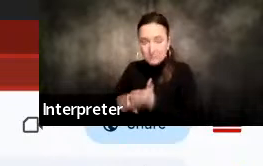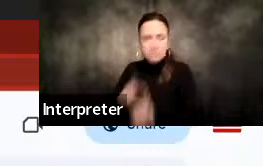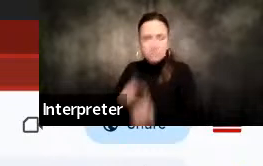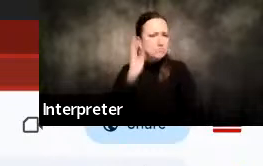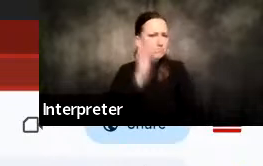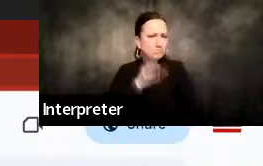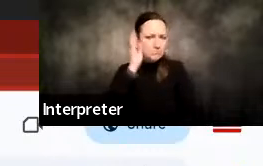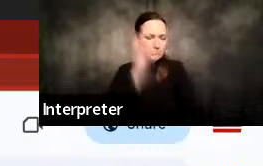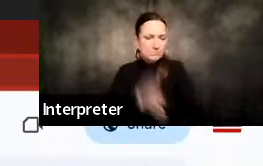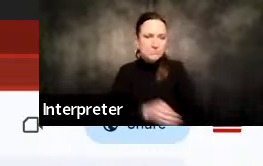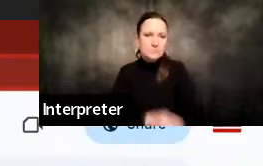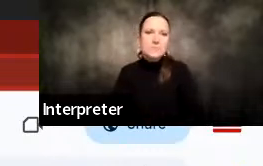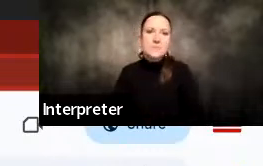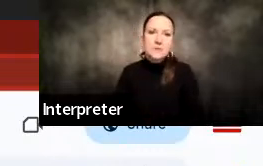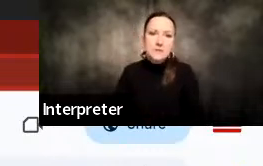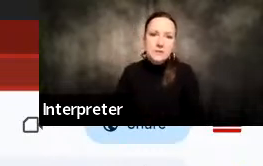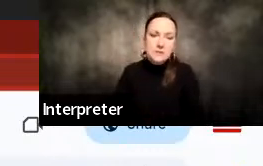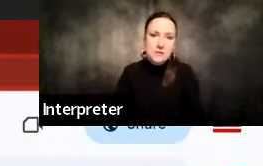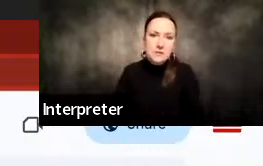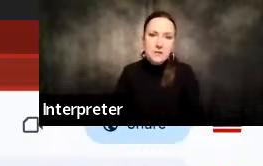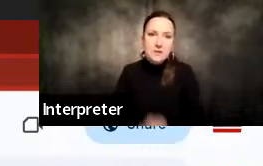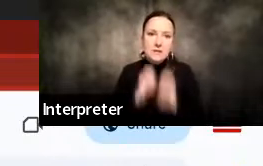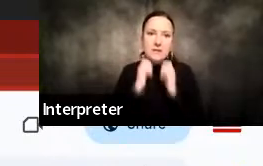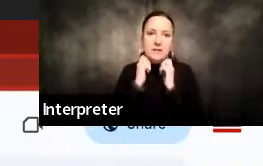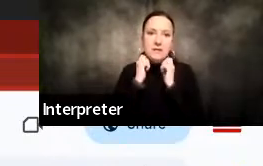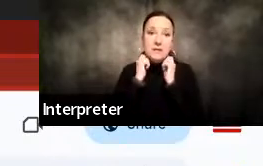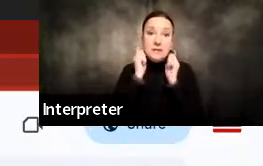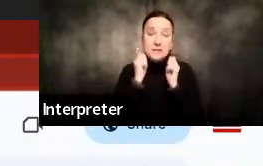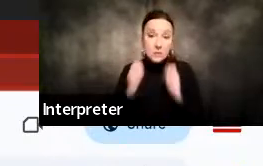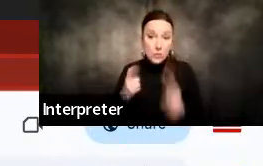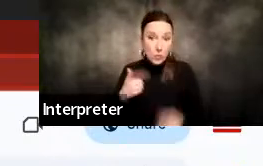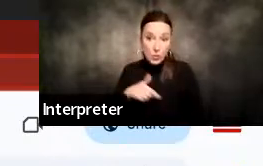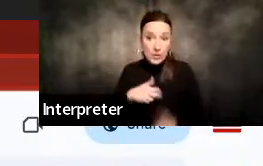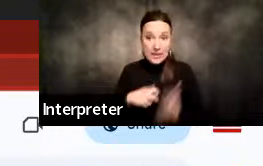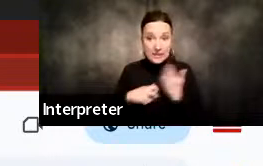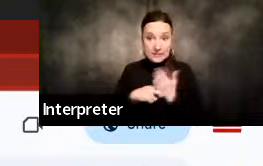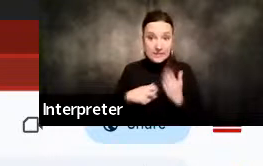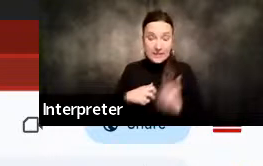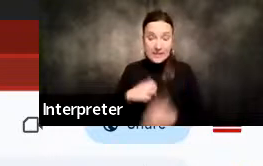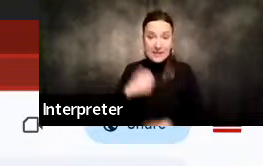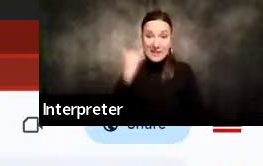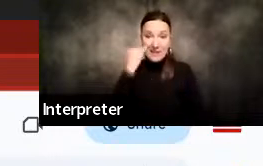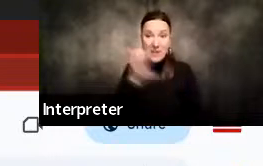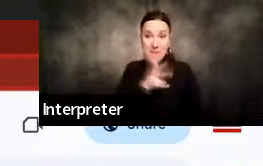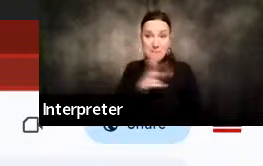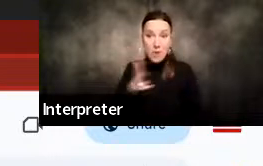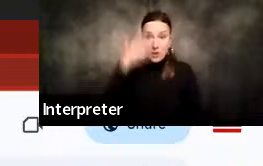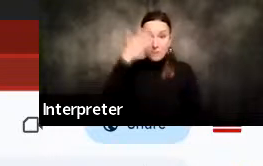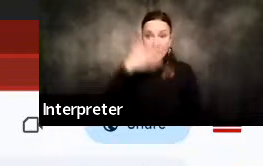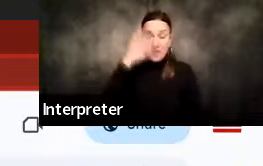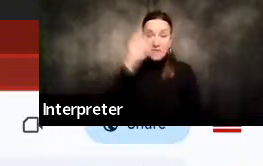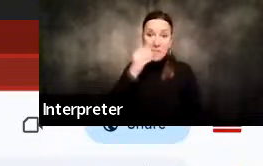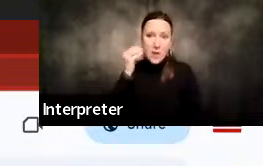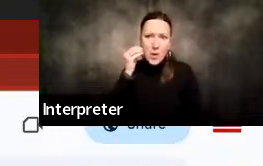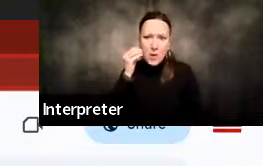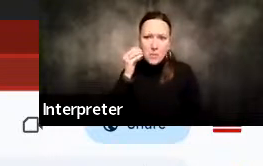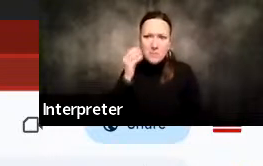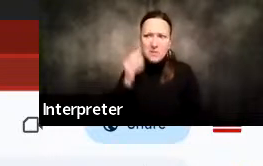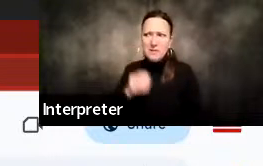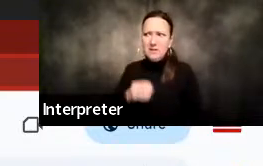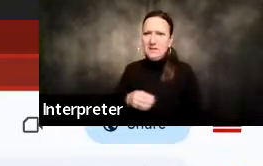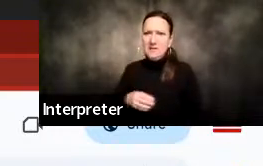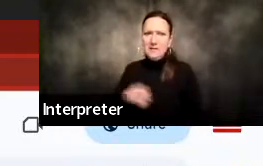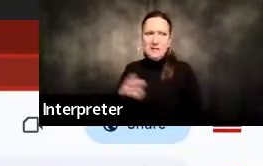that. Not only are we getting tickets parking in front of our homes, but we're getting tickets. We have a street